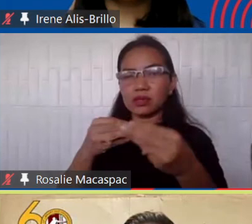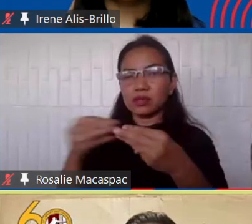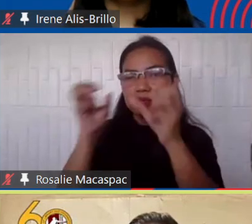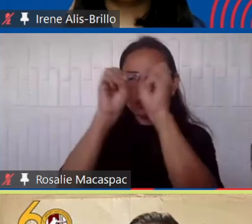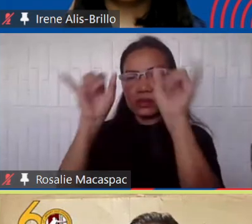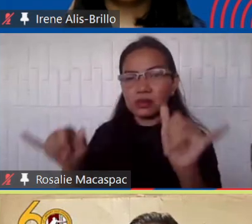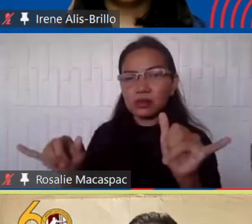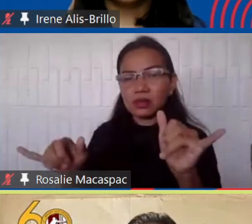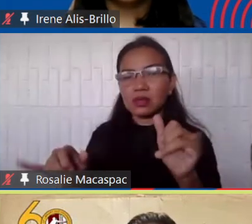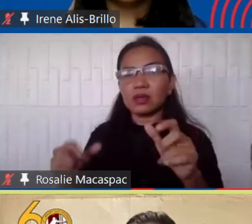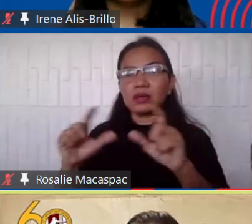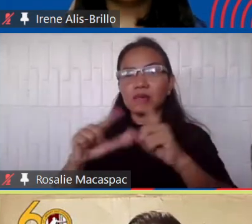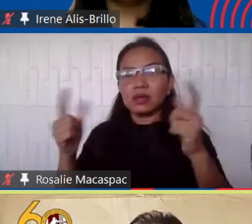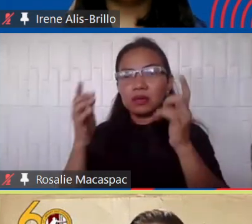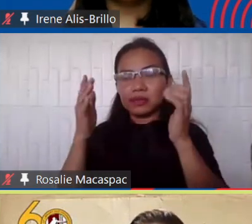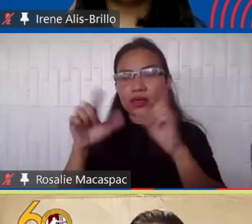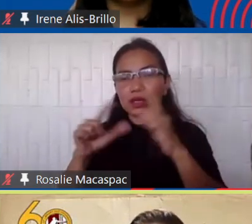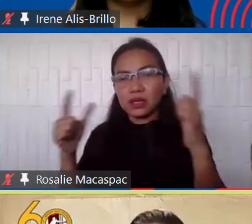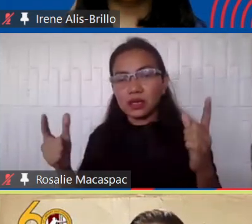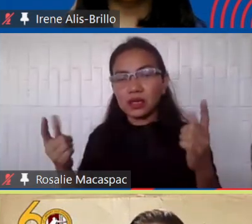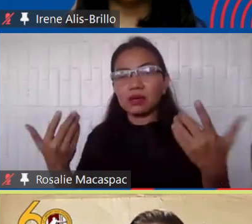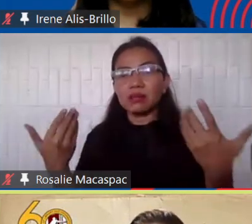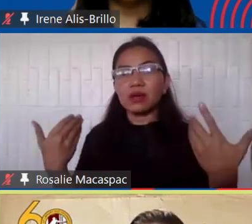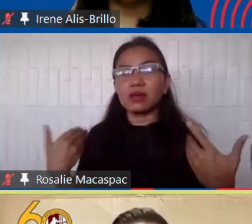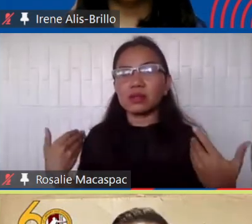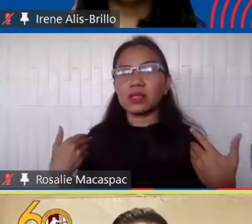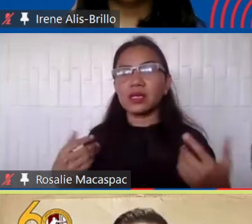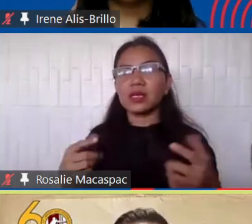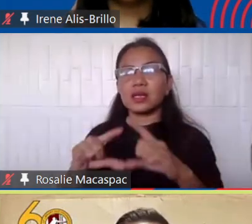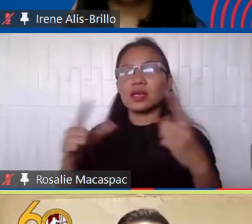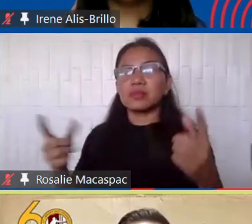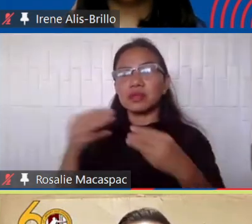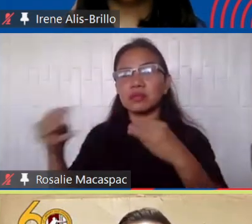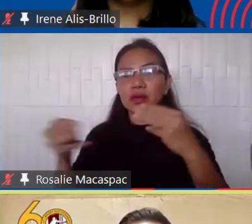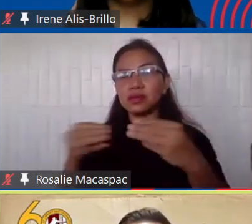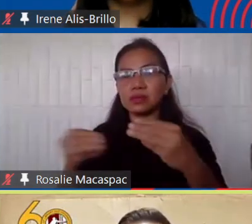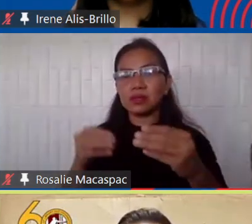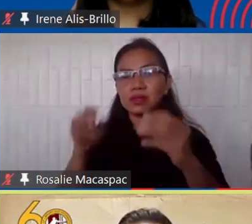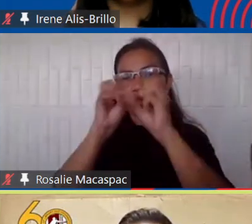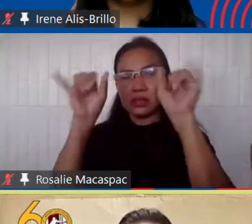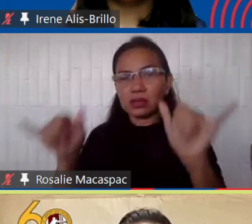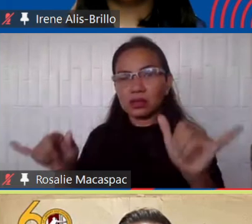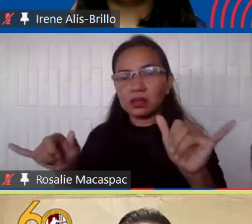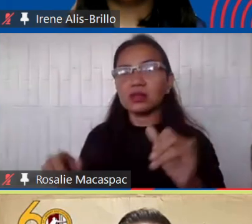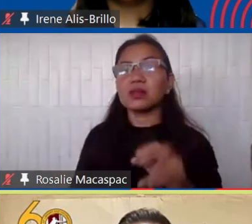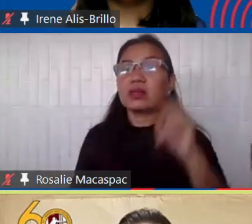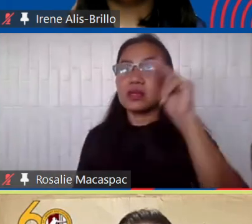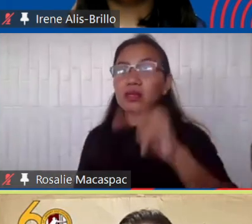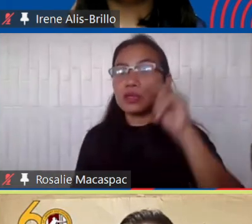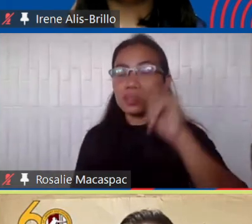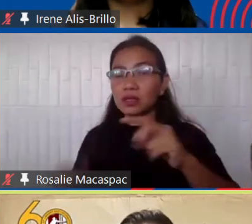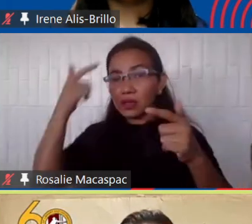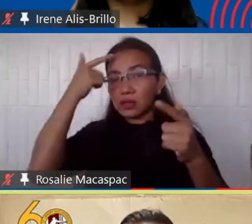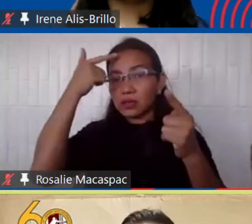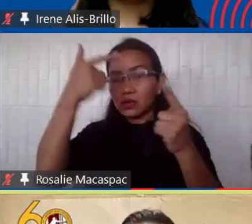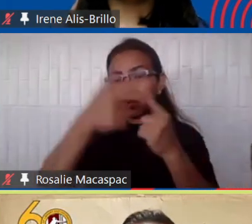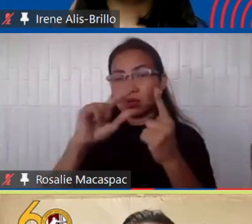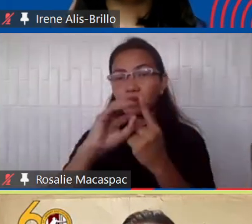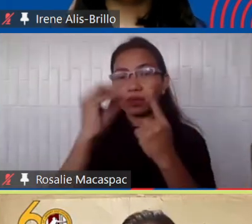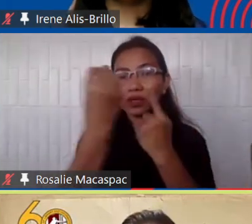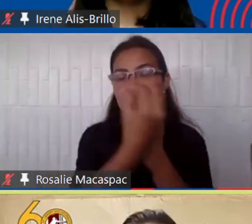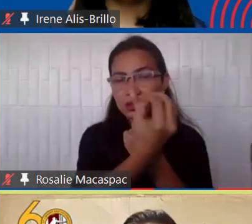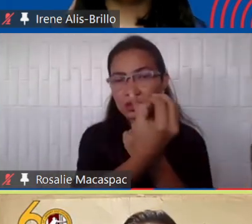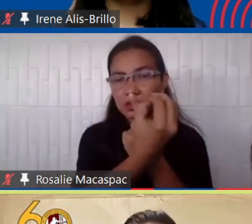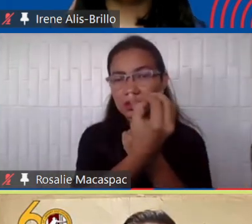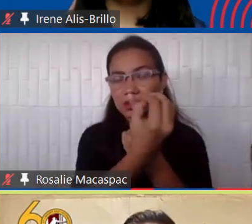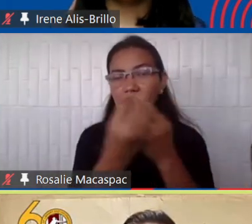in the library, we have the library management information system. So it's really goal oriented for the operations